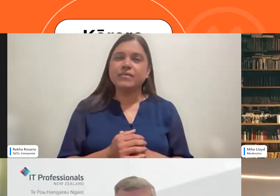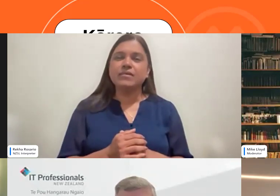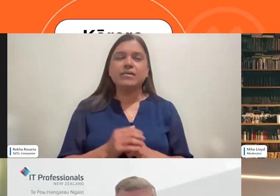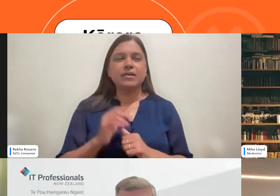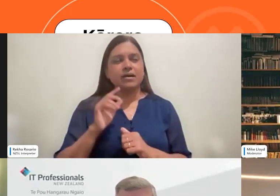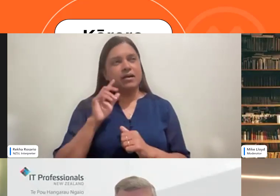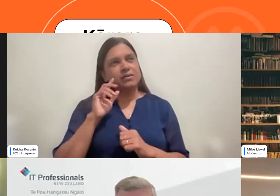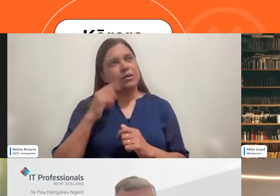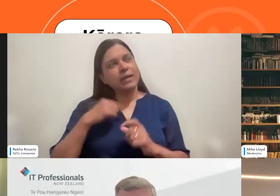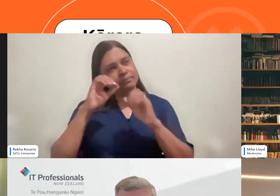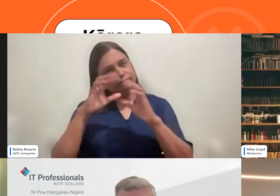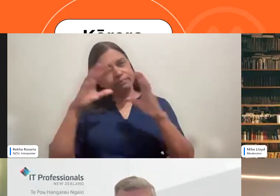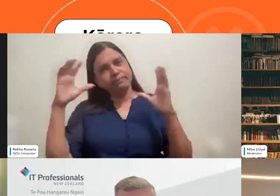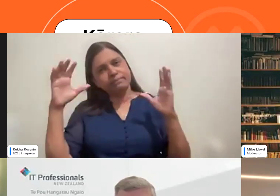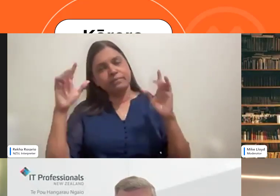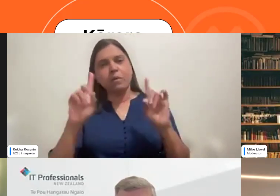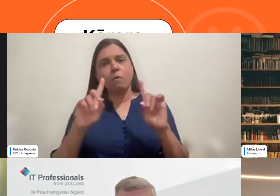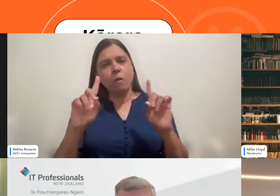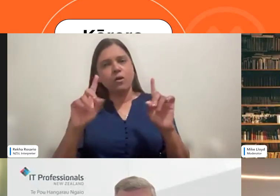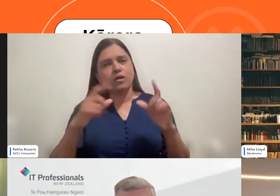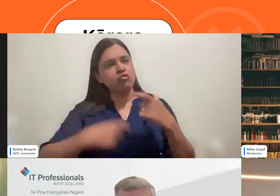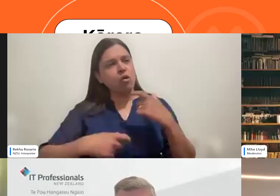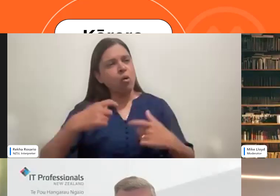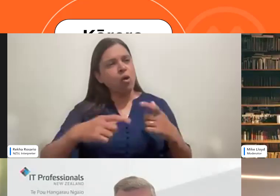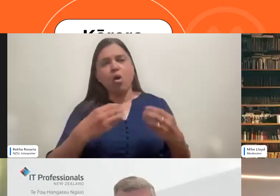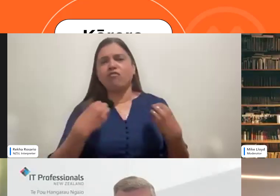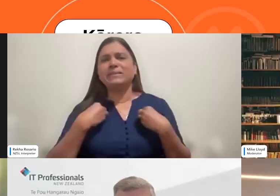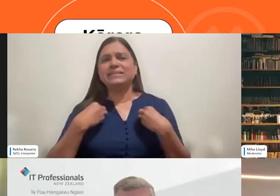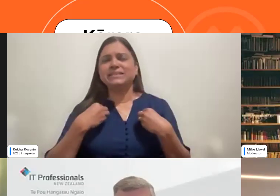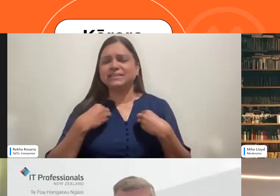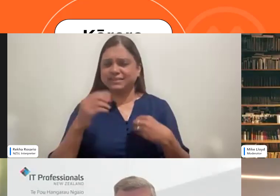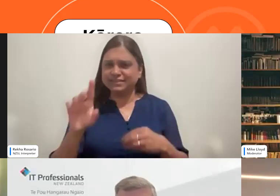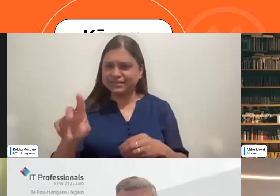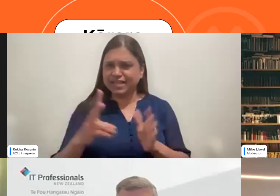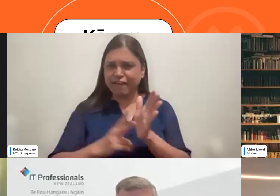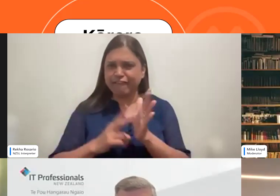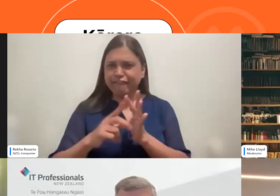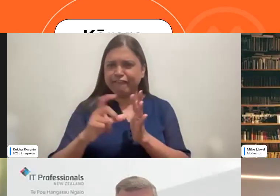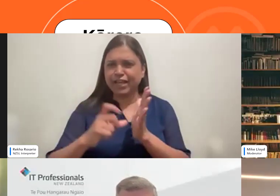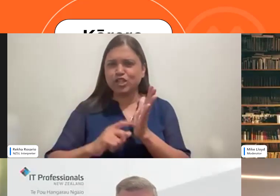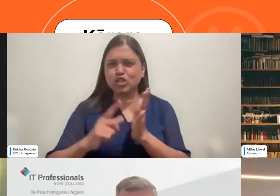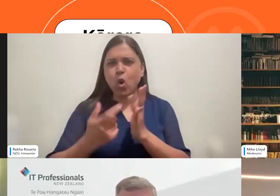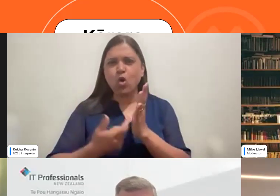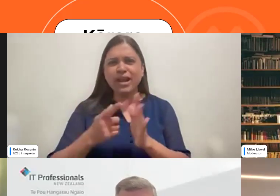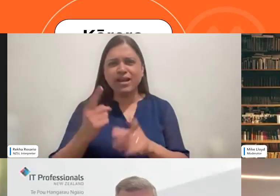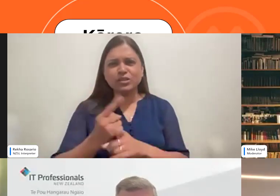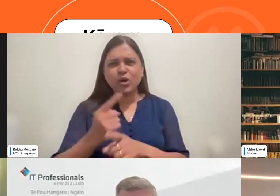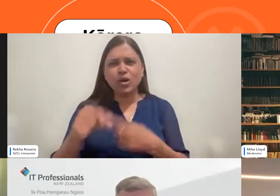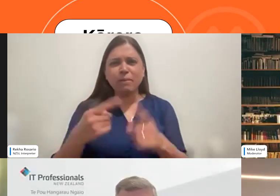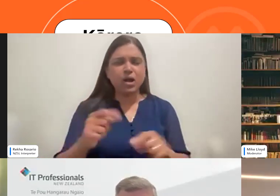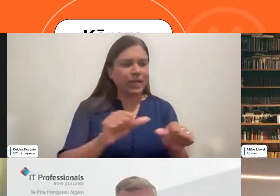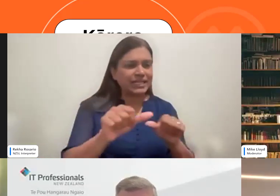what the role of business, and I heard Victoria talk about it, industry, business. I work for